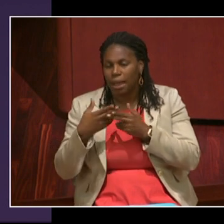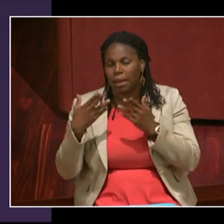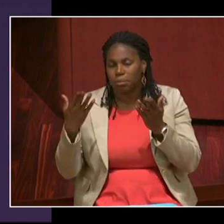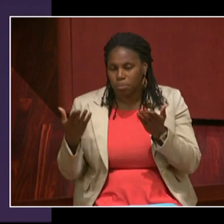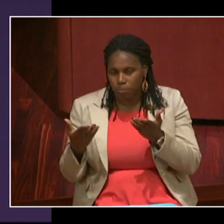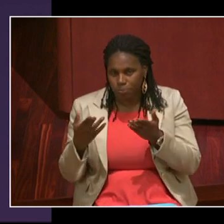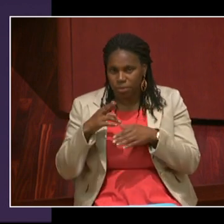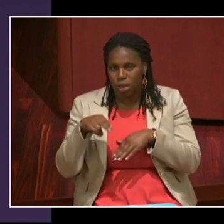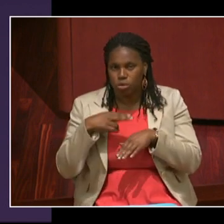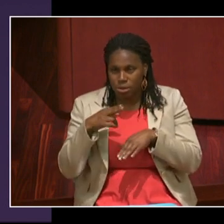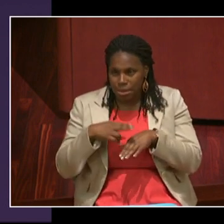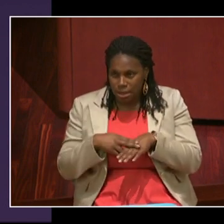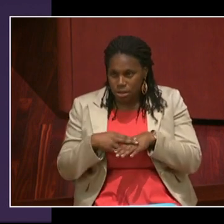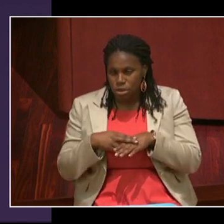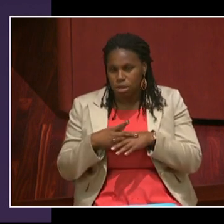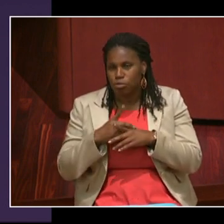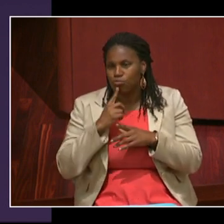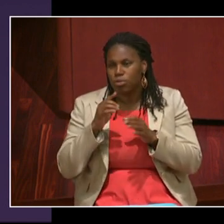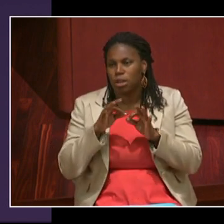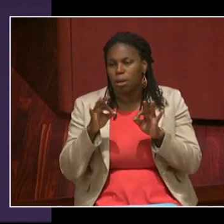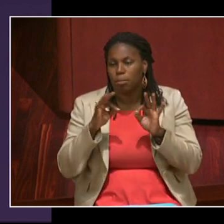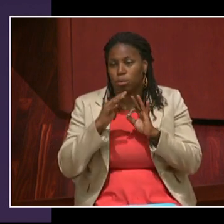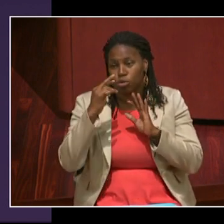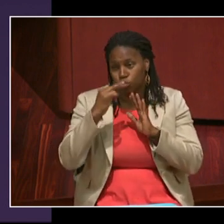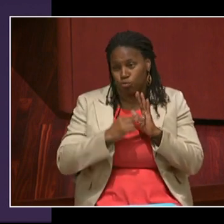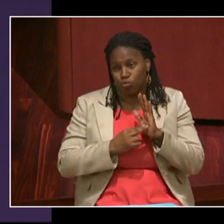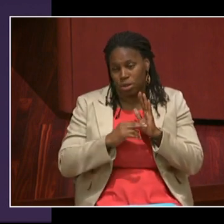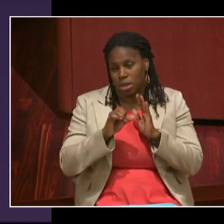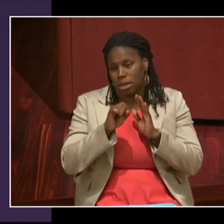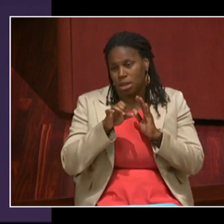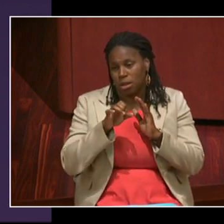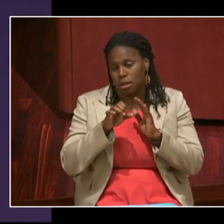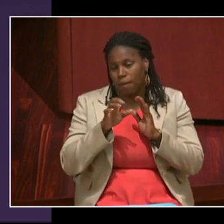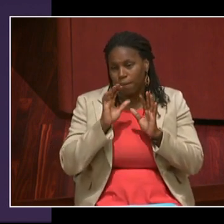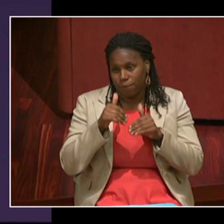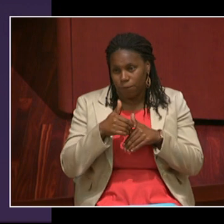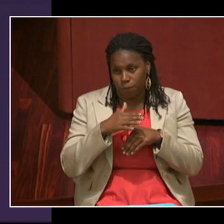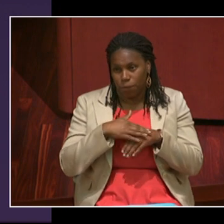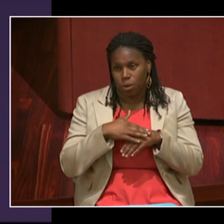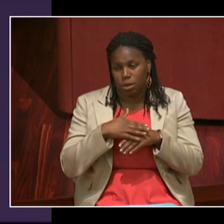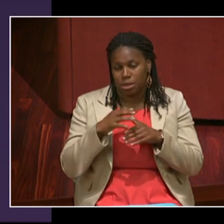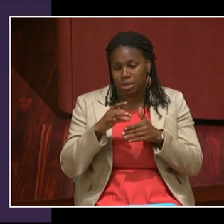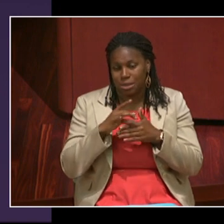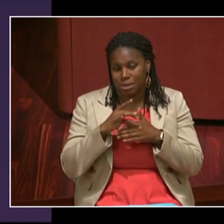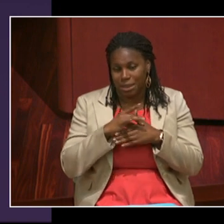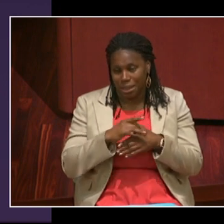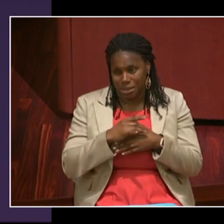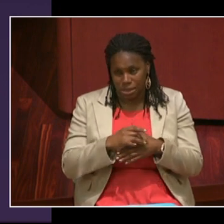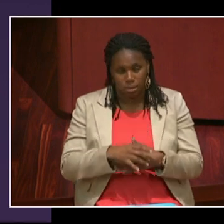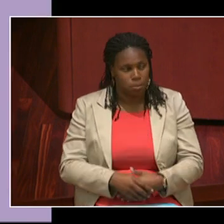naturalization. It's extremely important to read that scope and content note. I can't emphasize it enough.